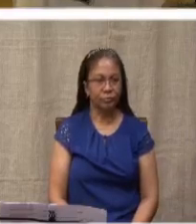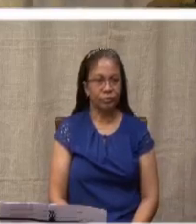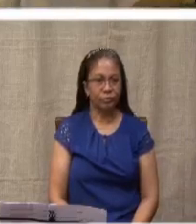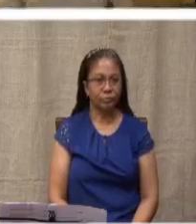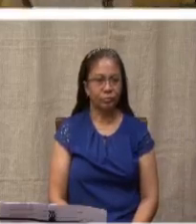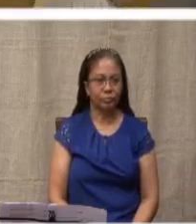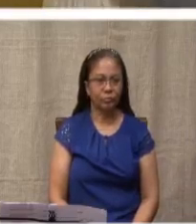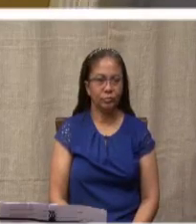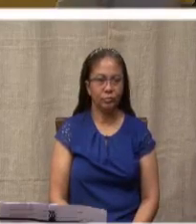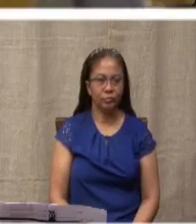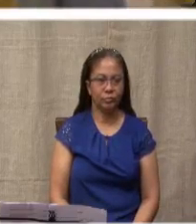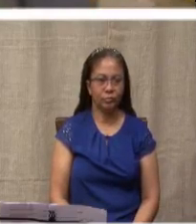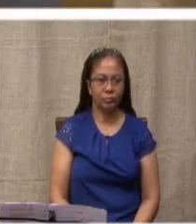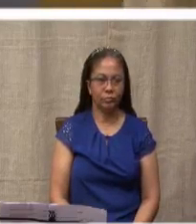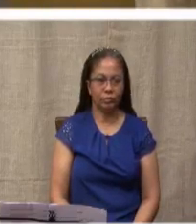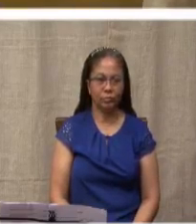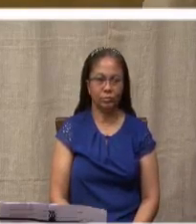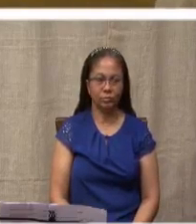ever